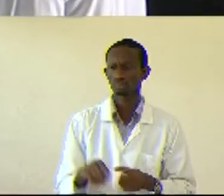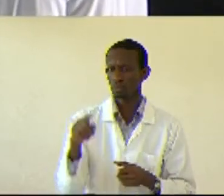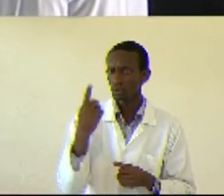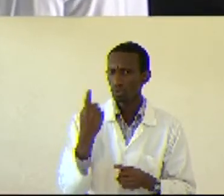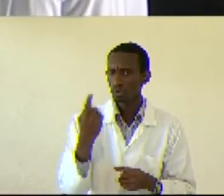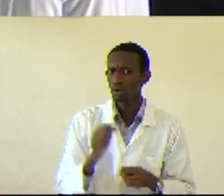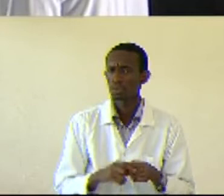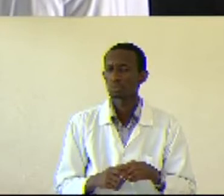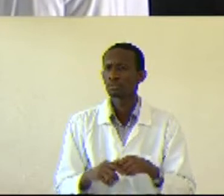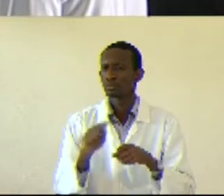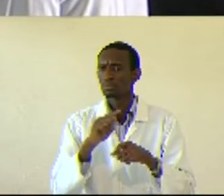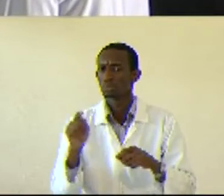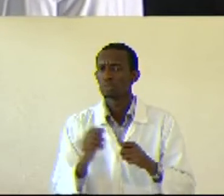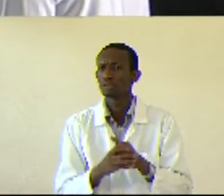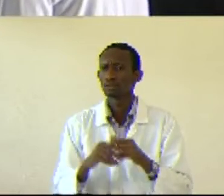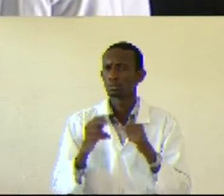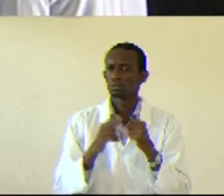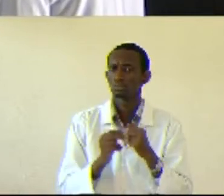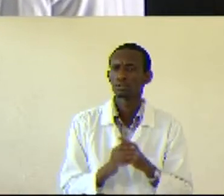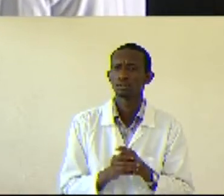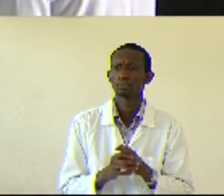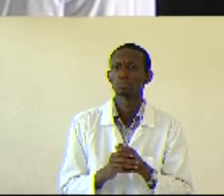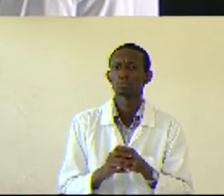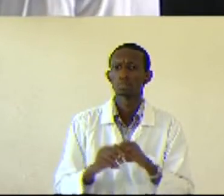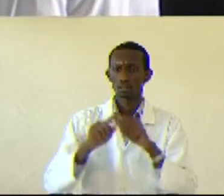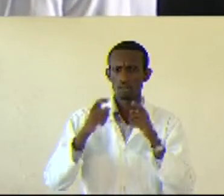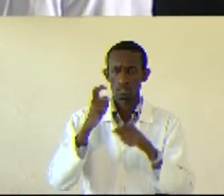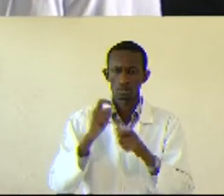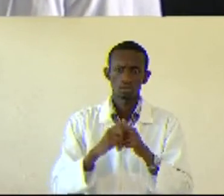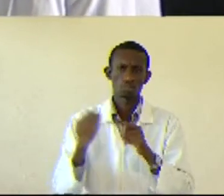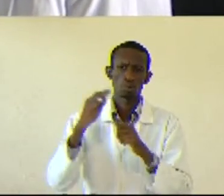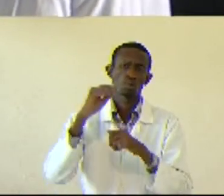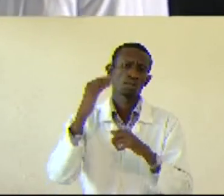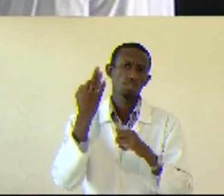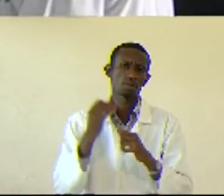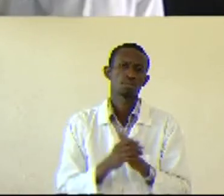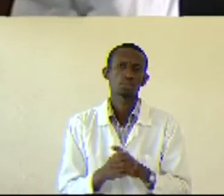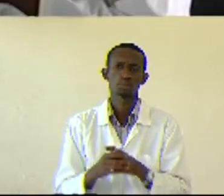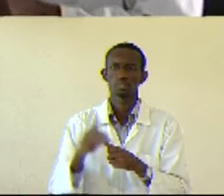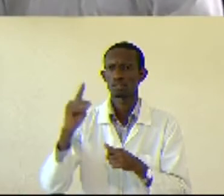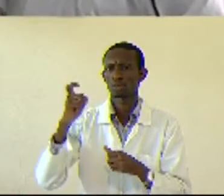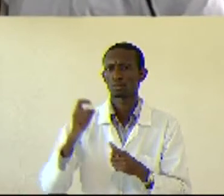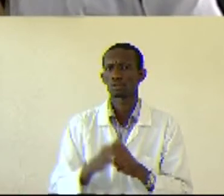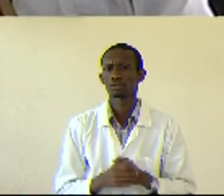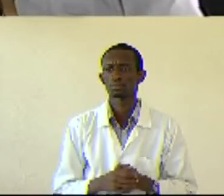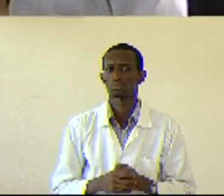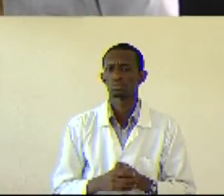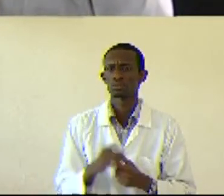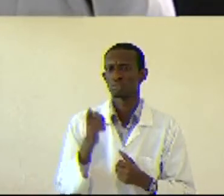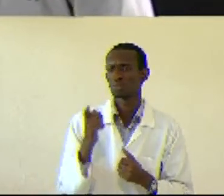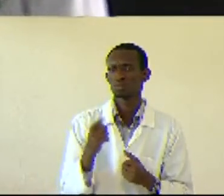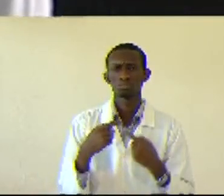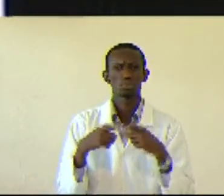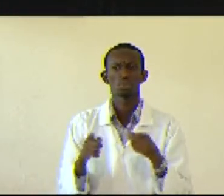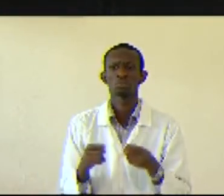1 minus 7x power 3 dx. This is not